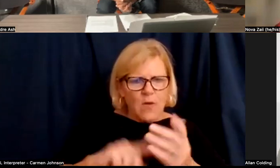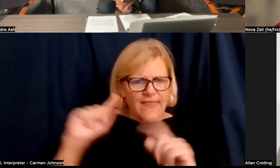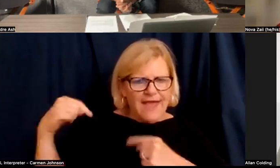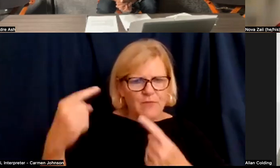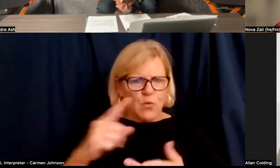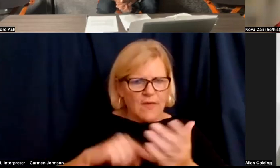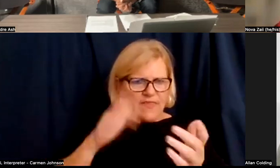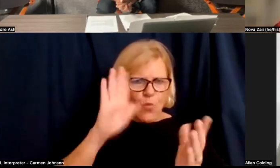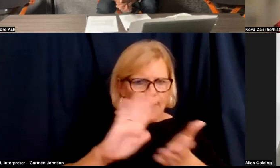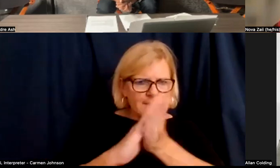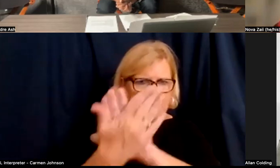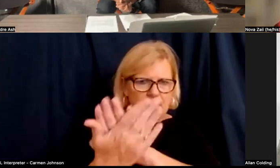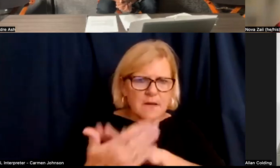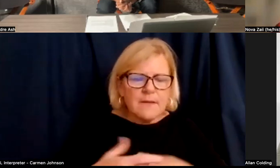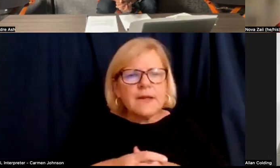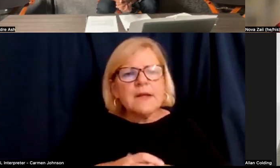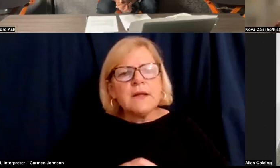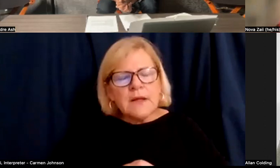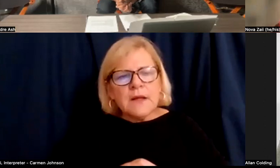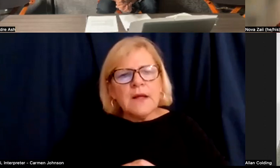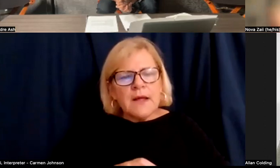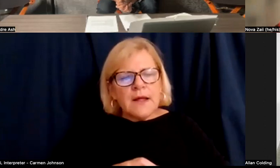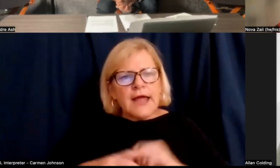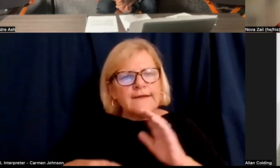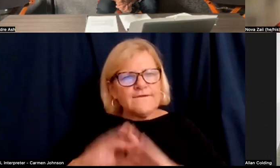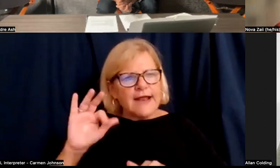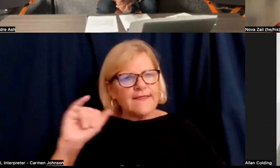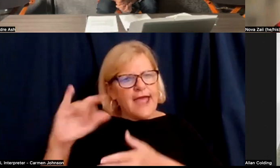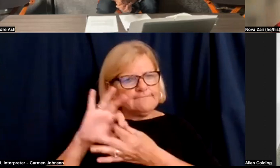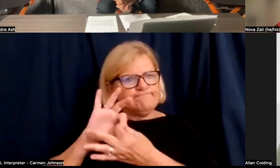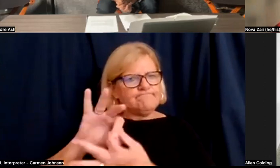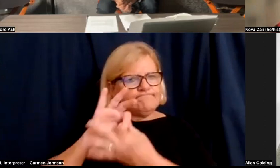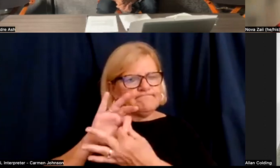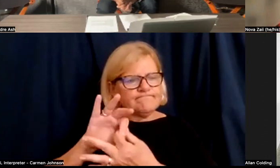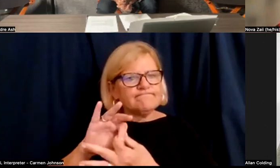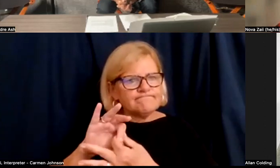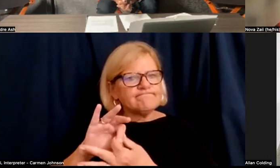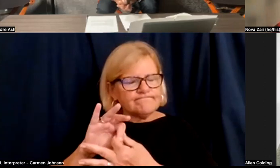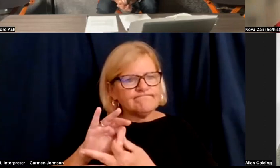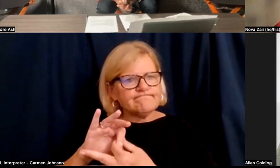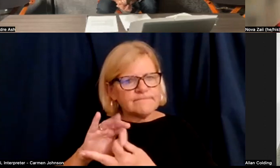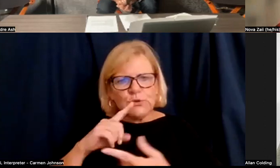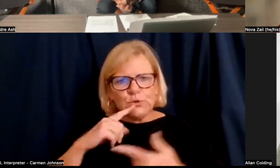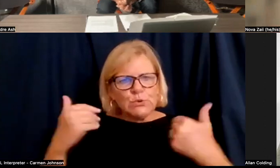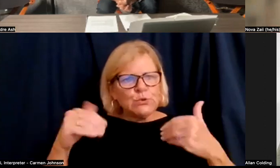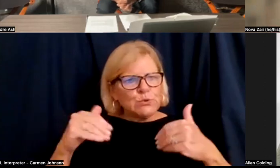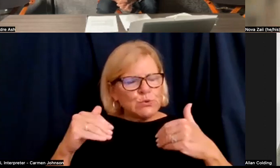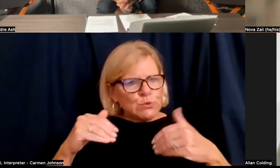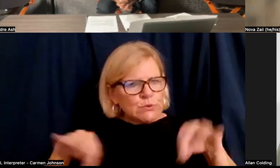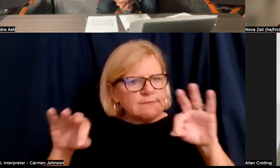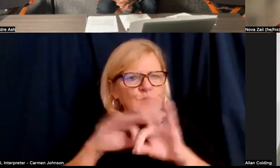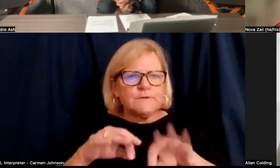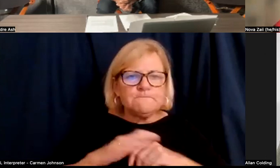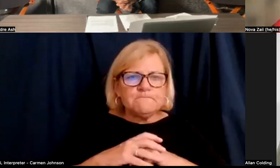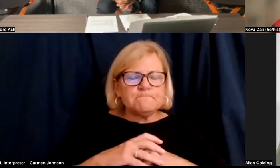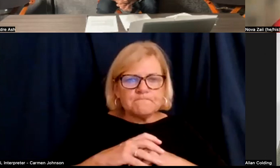and what they're going to be. And finding that kind of relationship, on a ground level has been so pivotal to